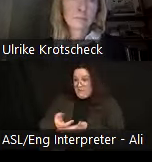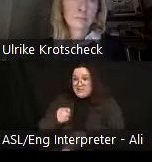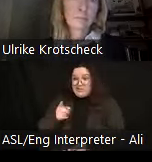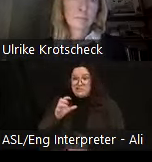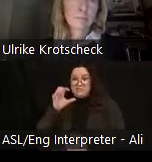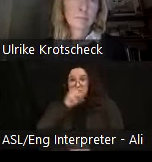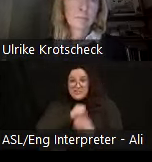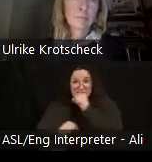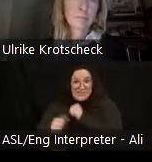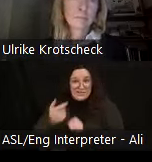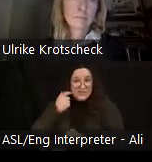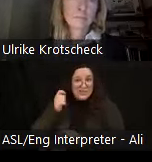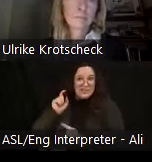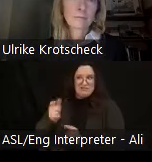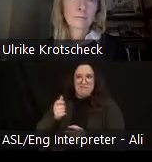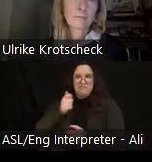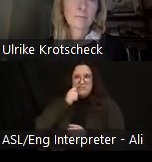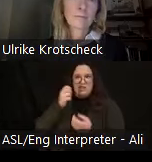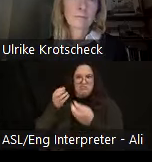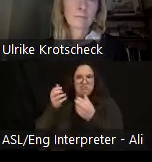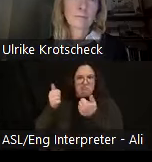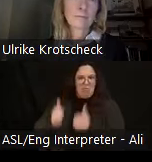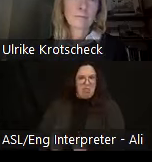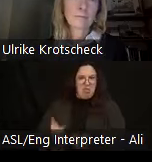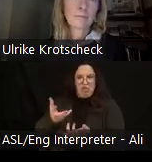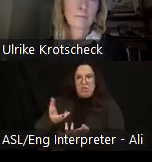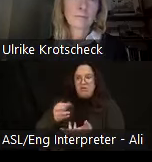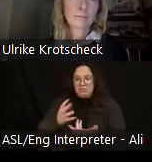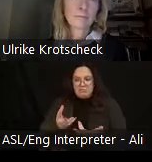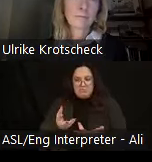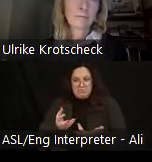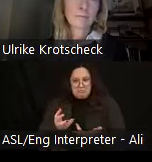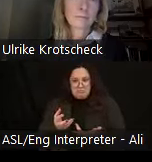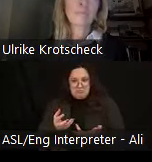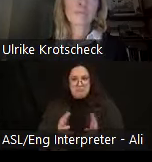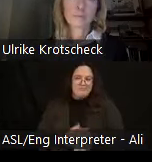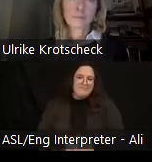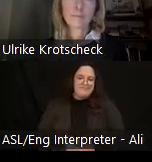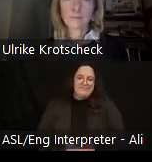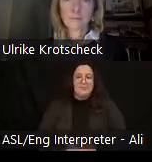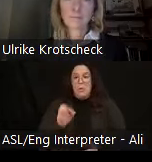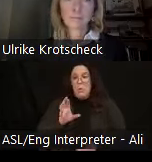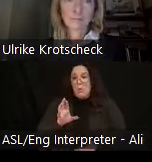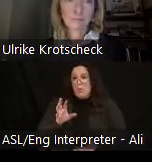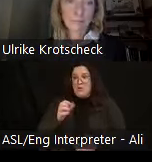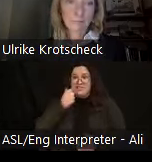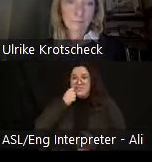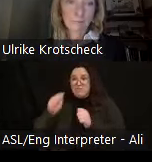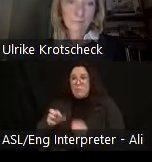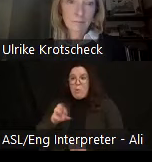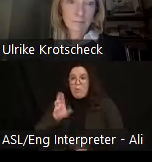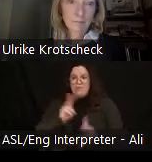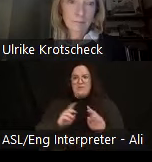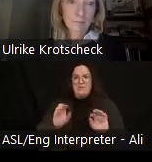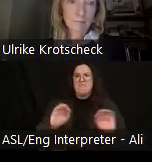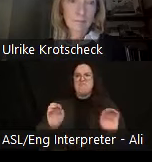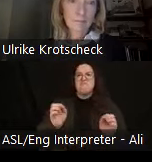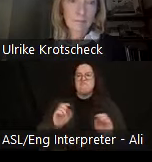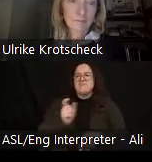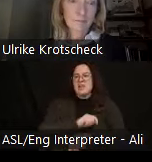missing because of that, because of preservation, or because the practice went out of favor. In the Middle Kingdom, we then start to see